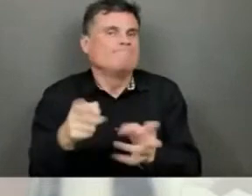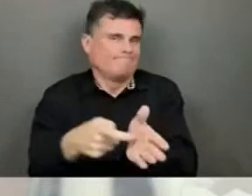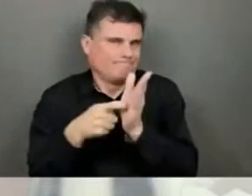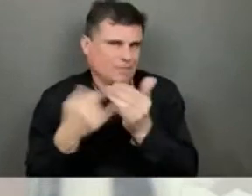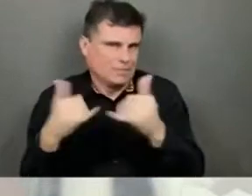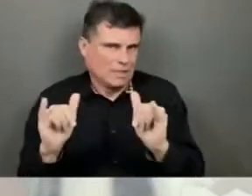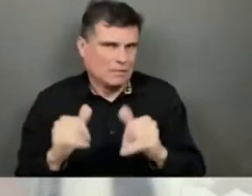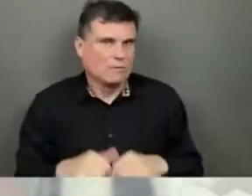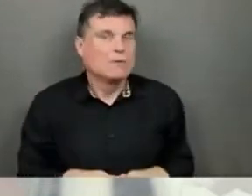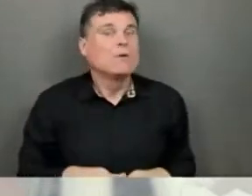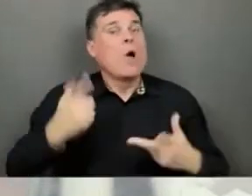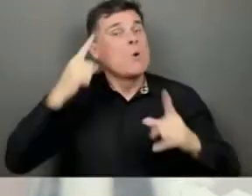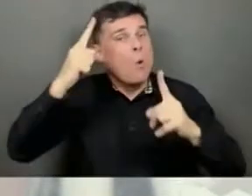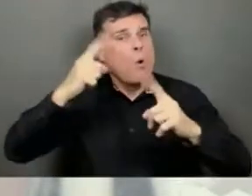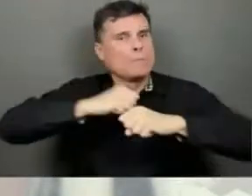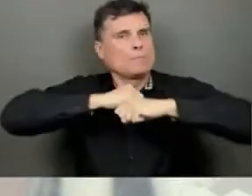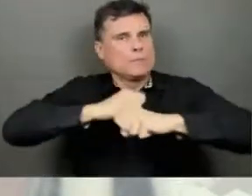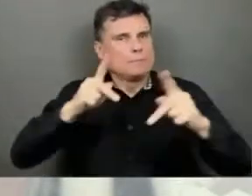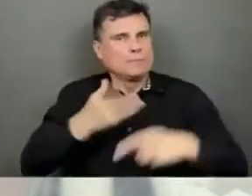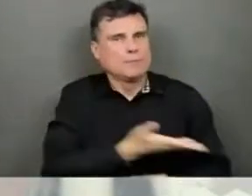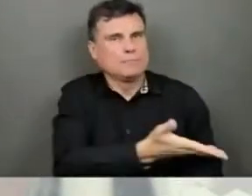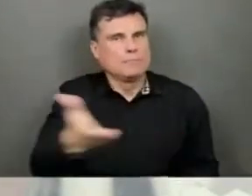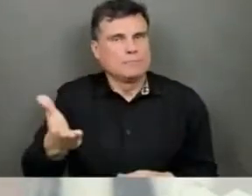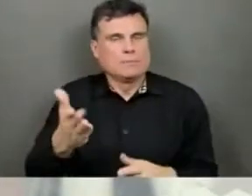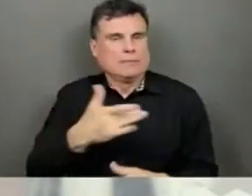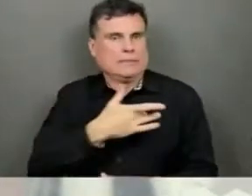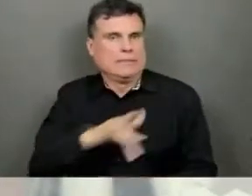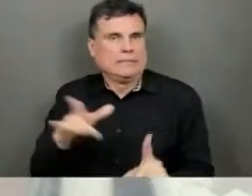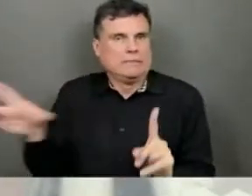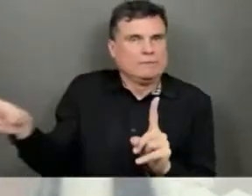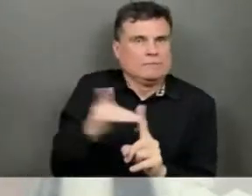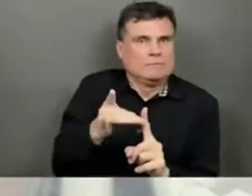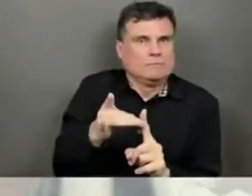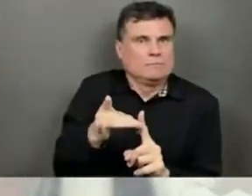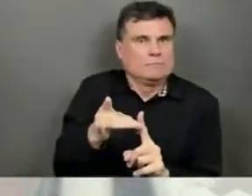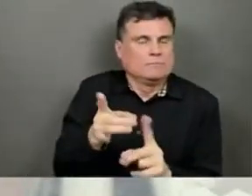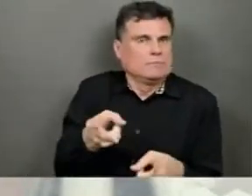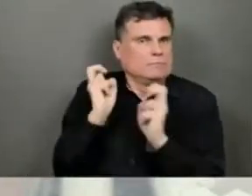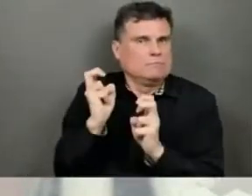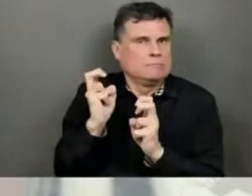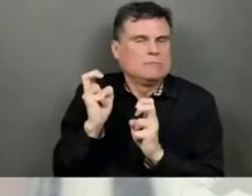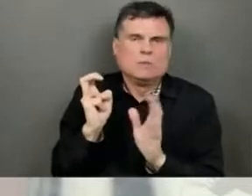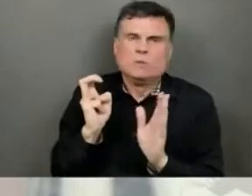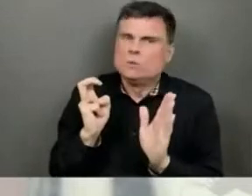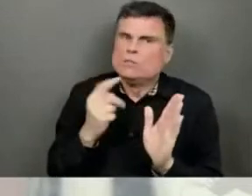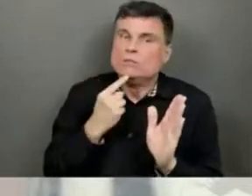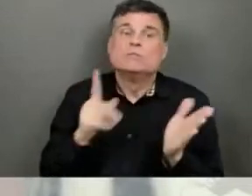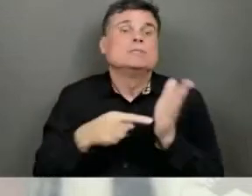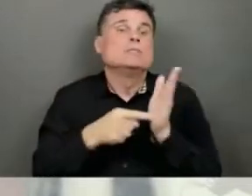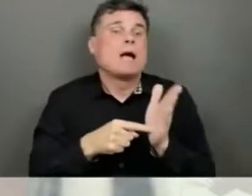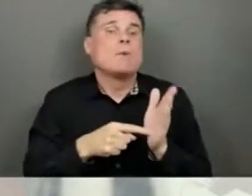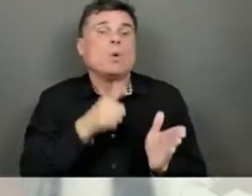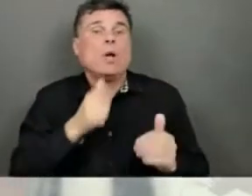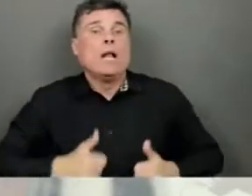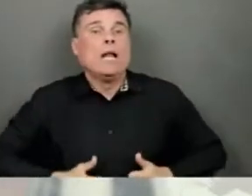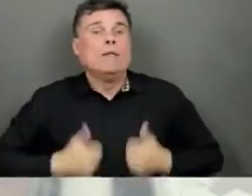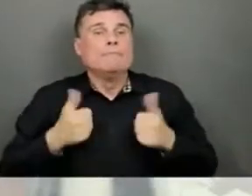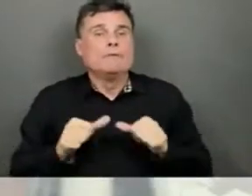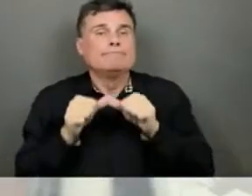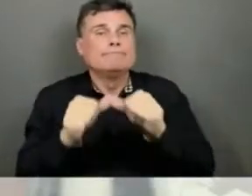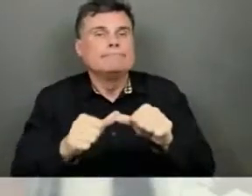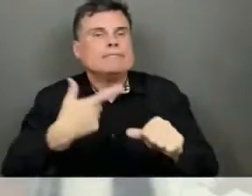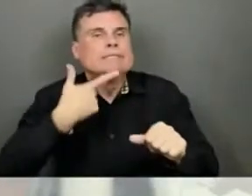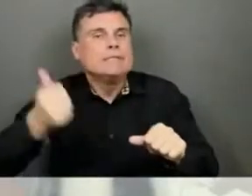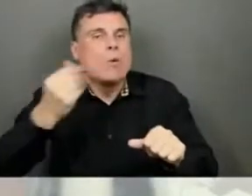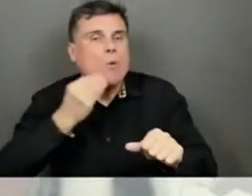especially people in acute care and in long-term care, but many more in our province. So while changes are